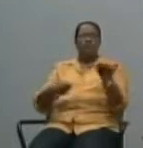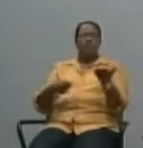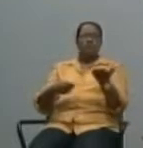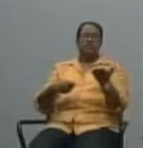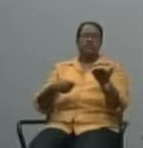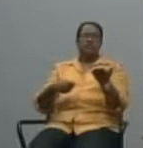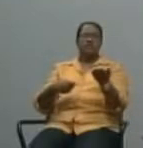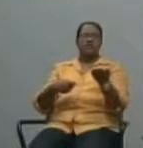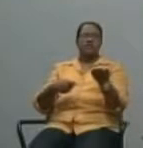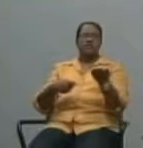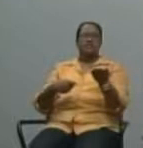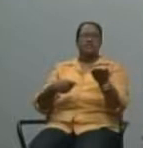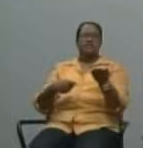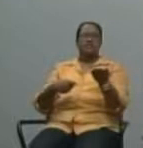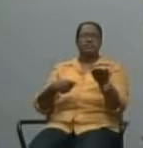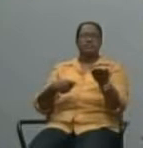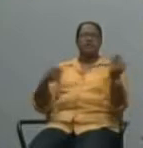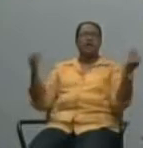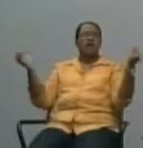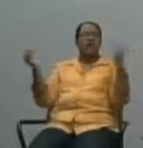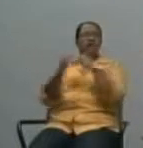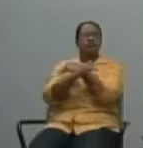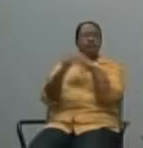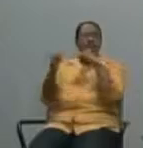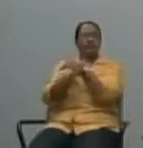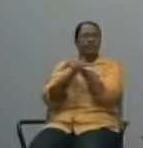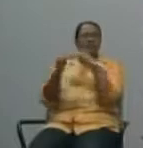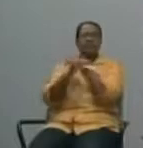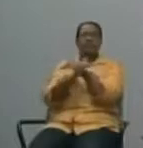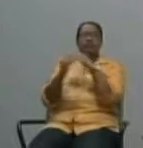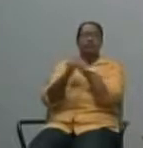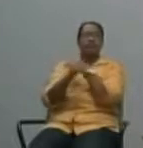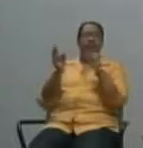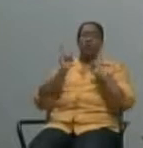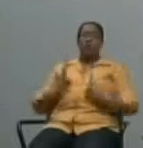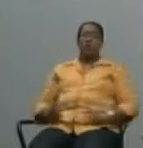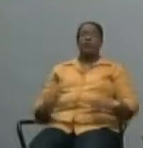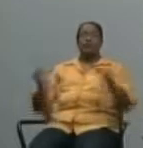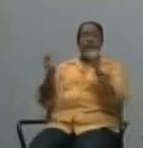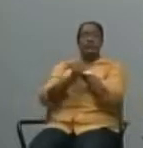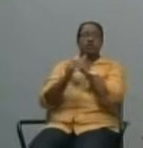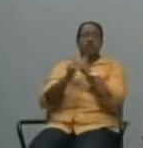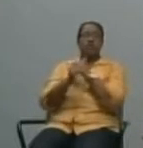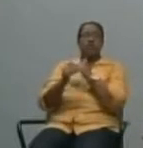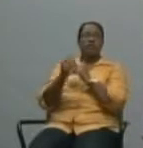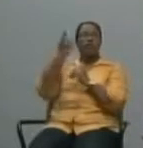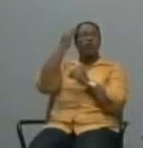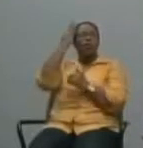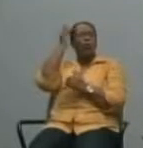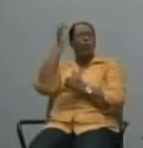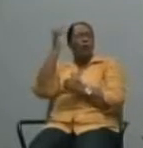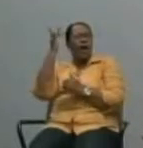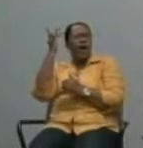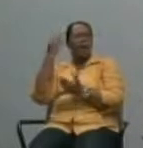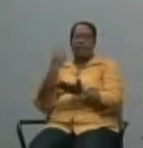of trafficking, including human trafficking, just for one purpose: